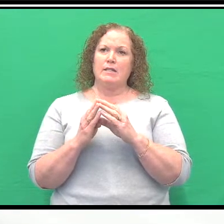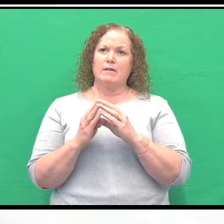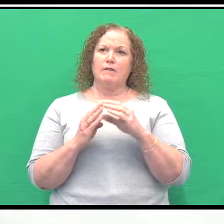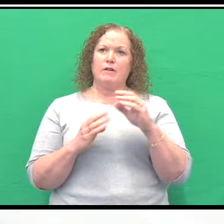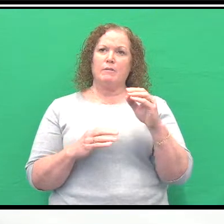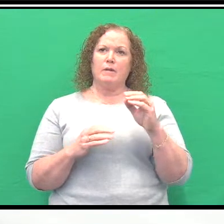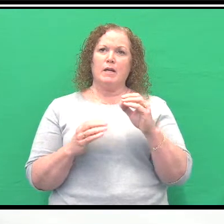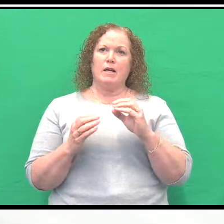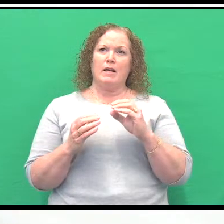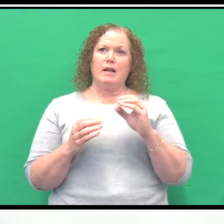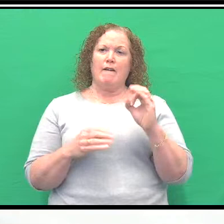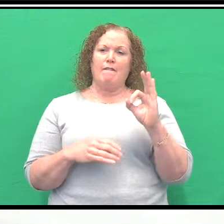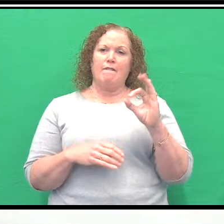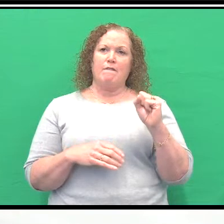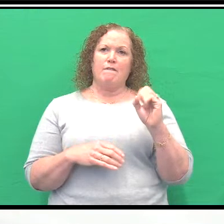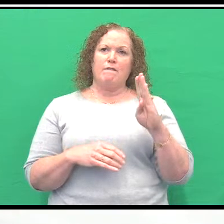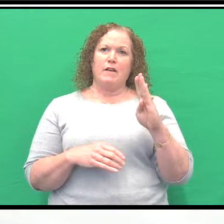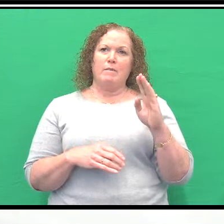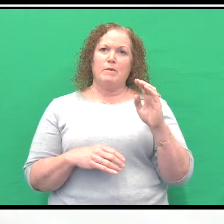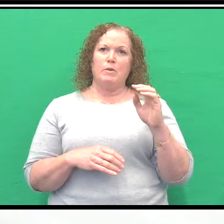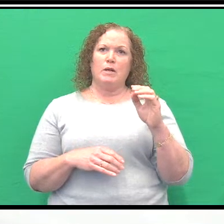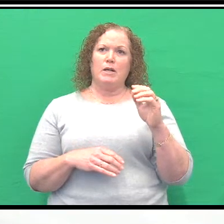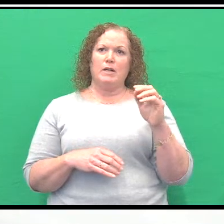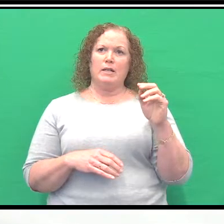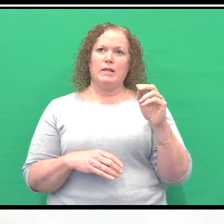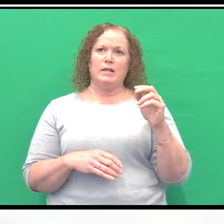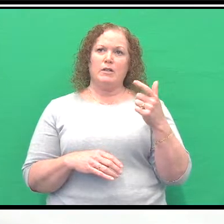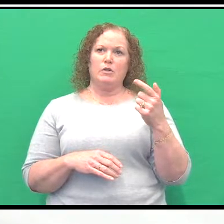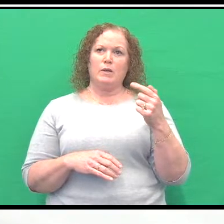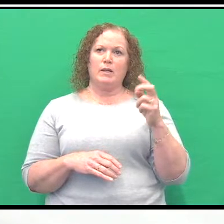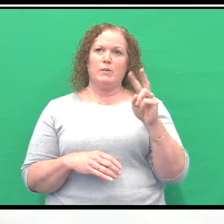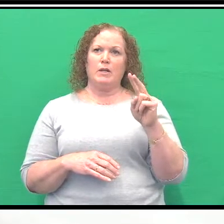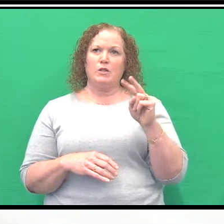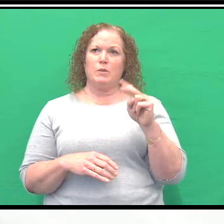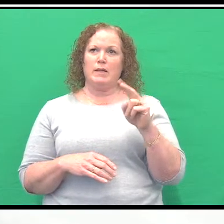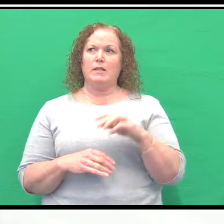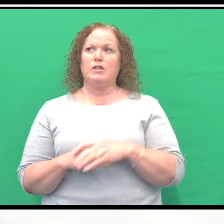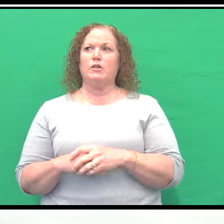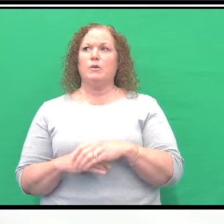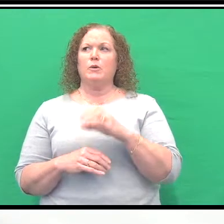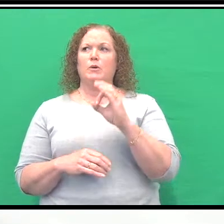28th, 2022. May we get a motion for this item?